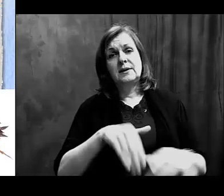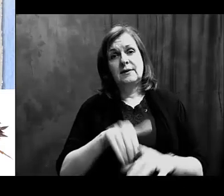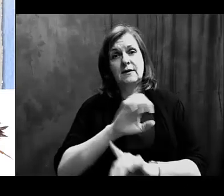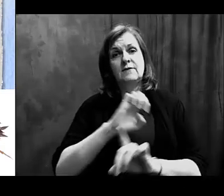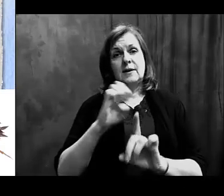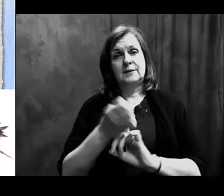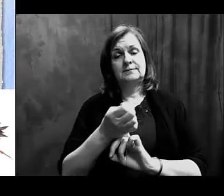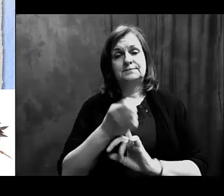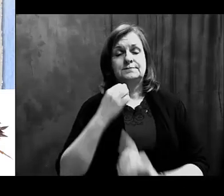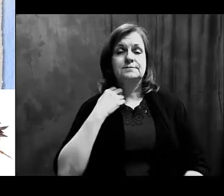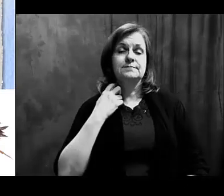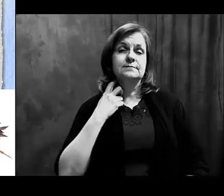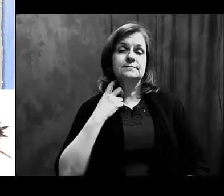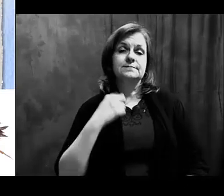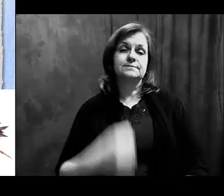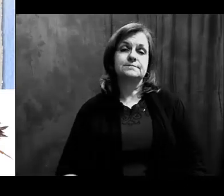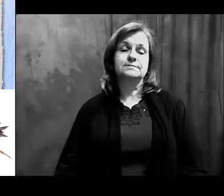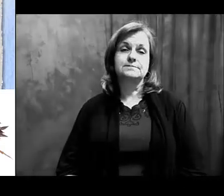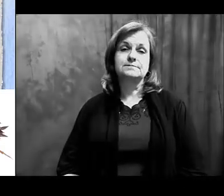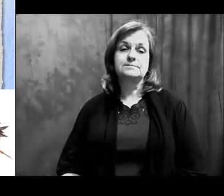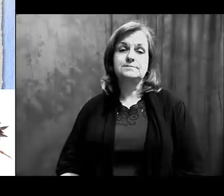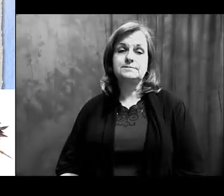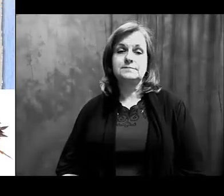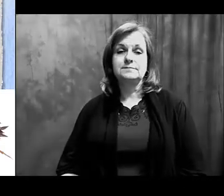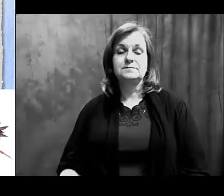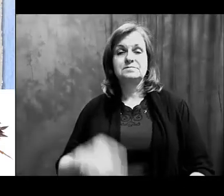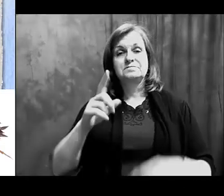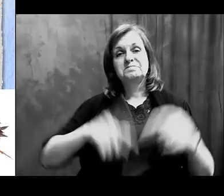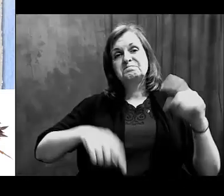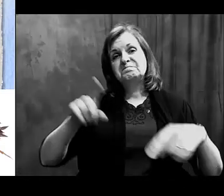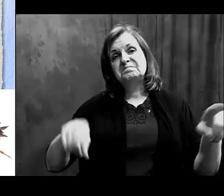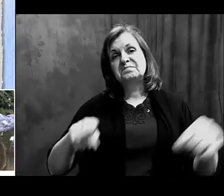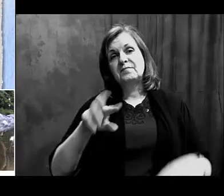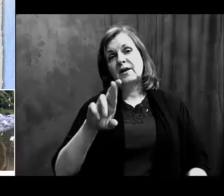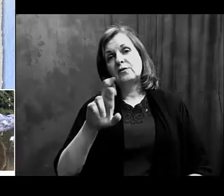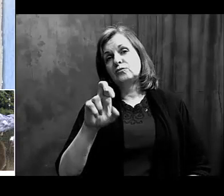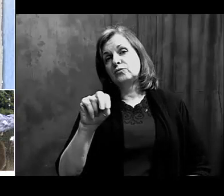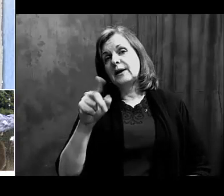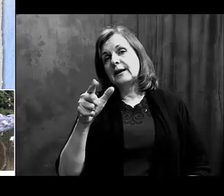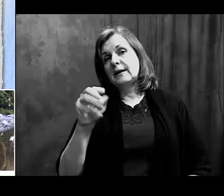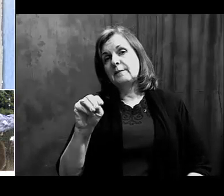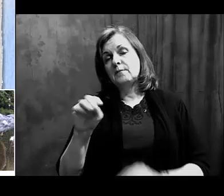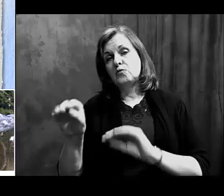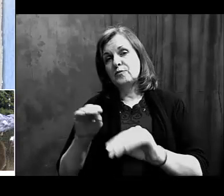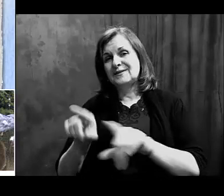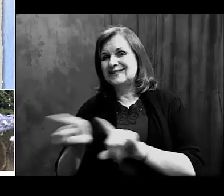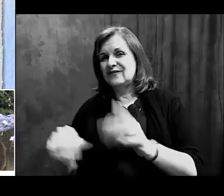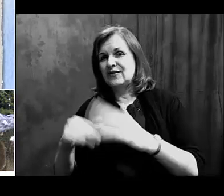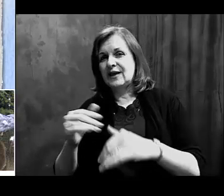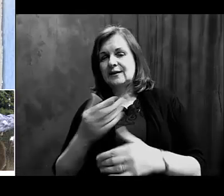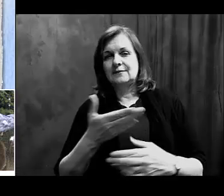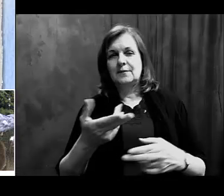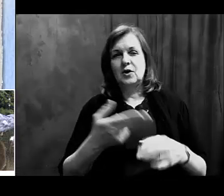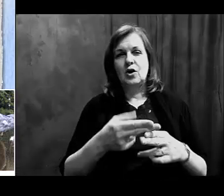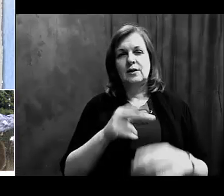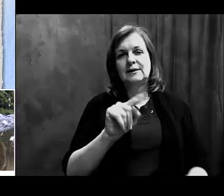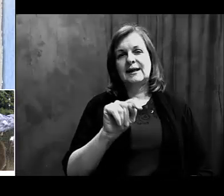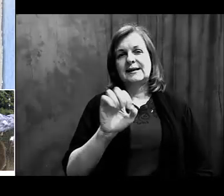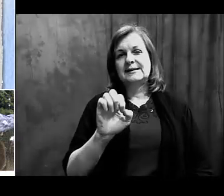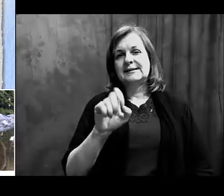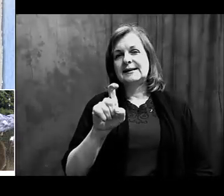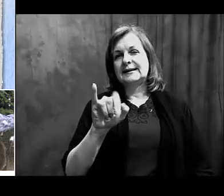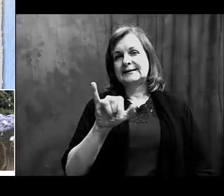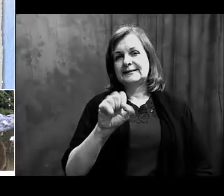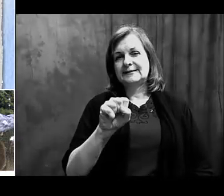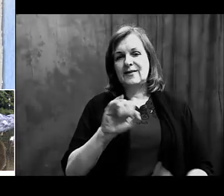in their environment. Now, these random movements are different than taxis. Taxis is